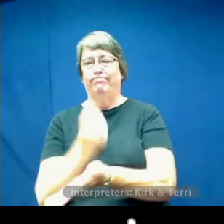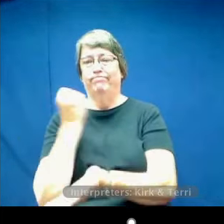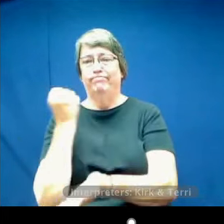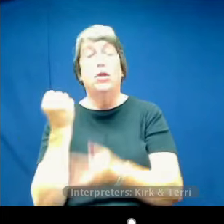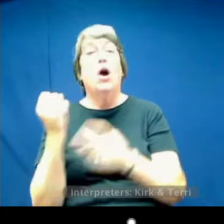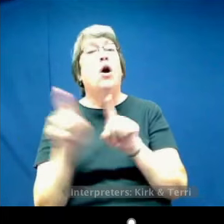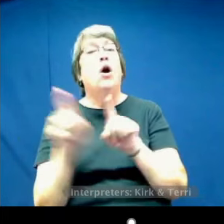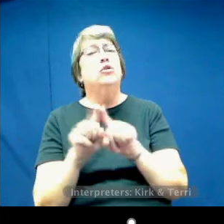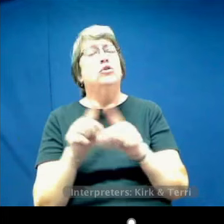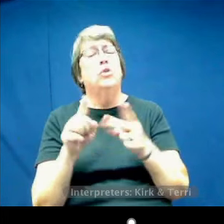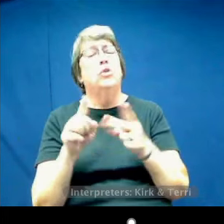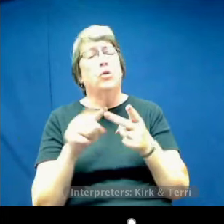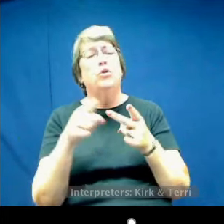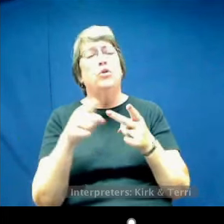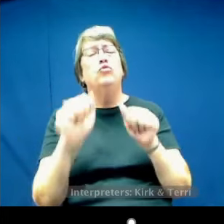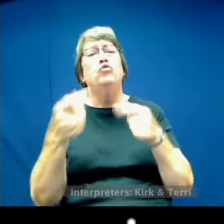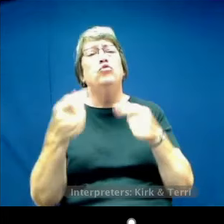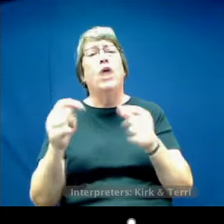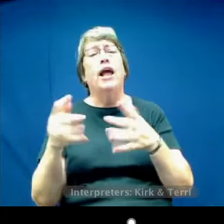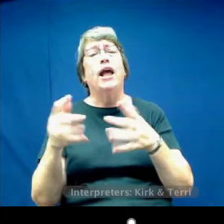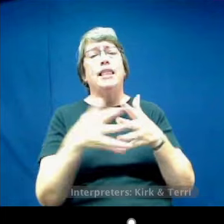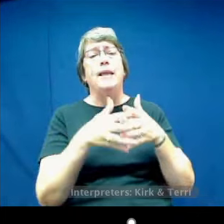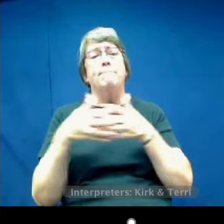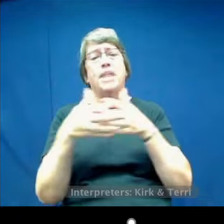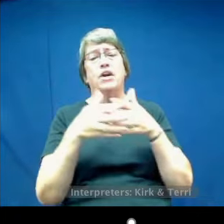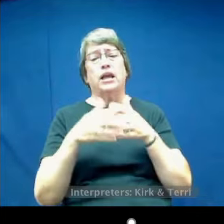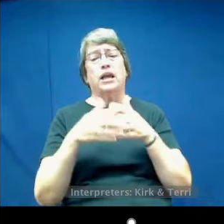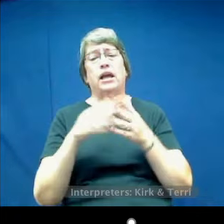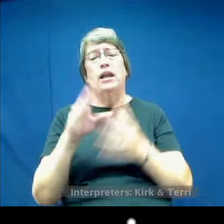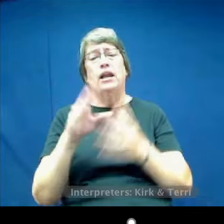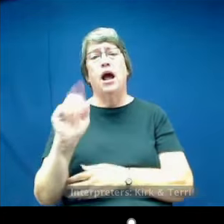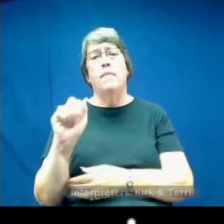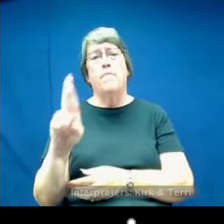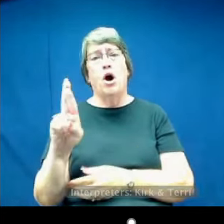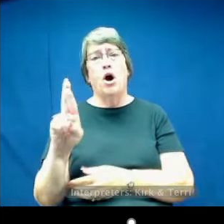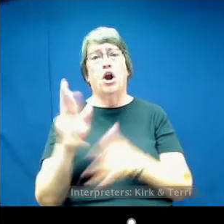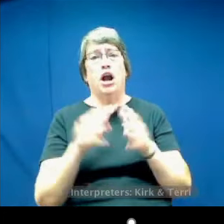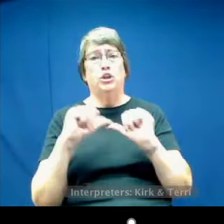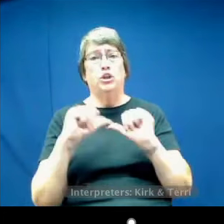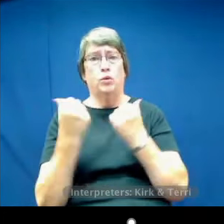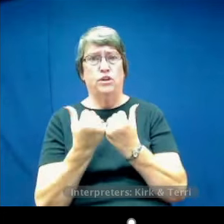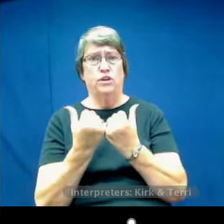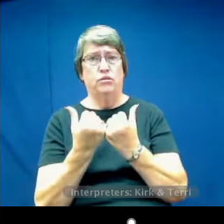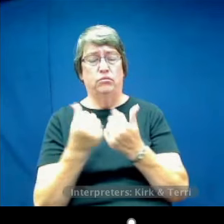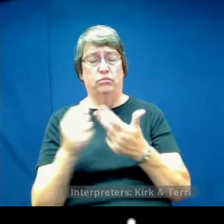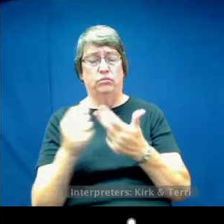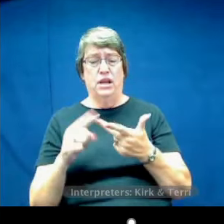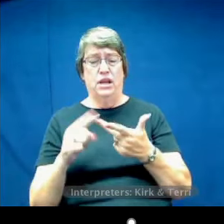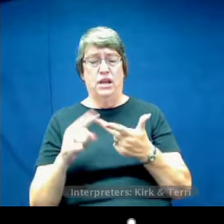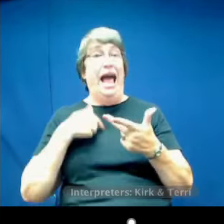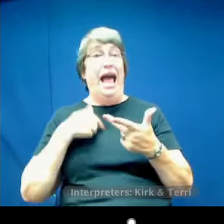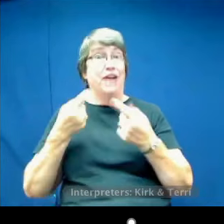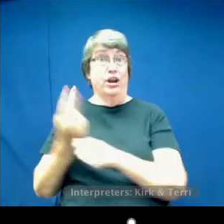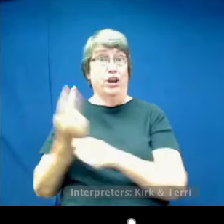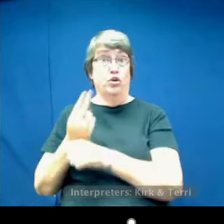also try the American Bar Association has a family law section, and I tried to use a good deal of their